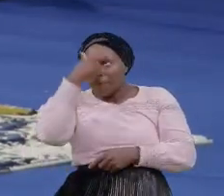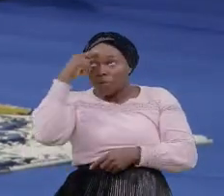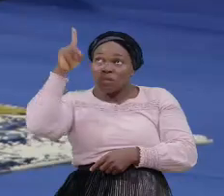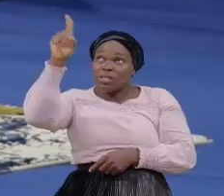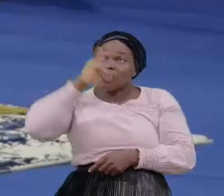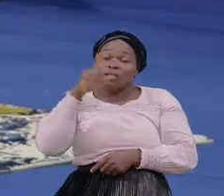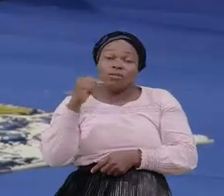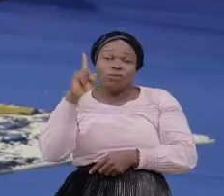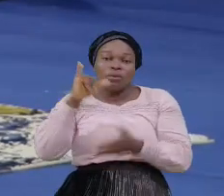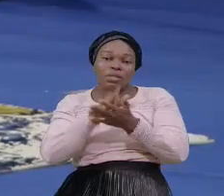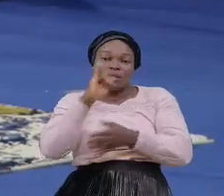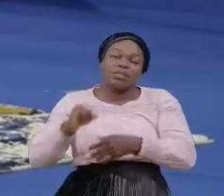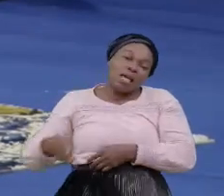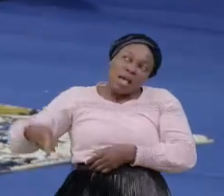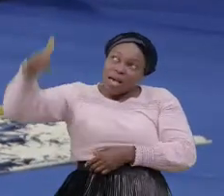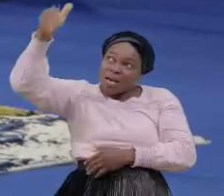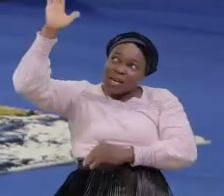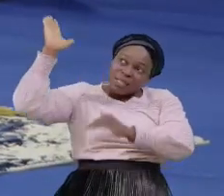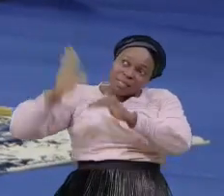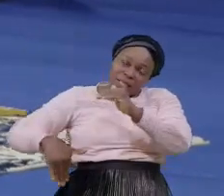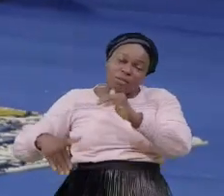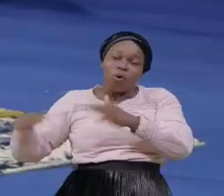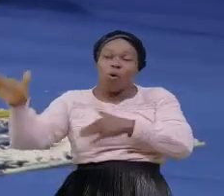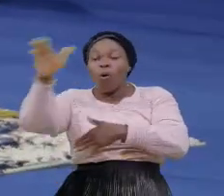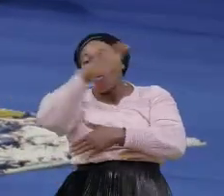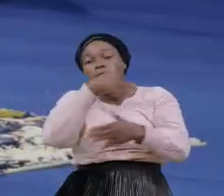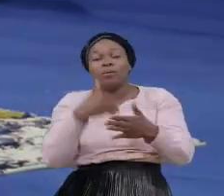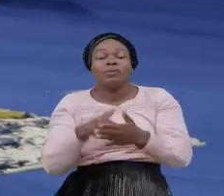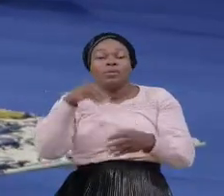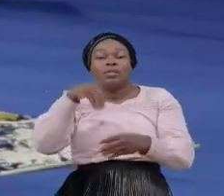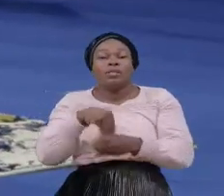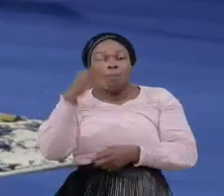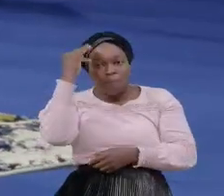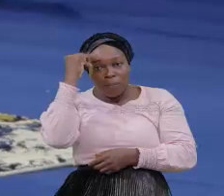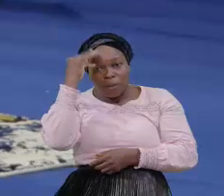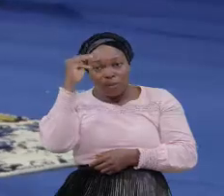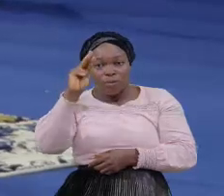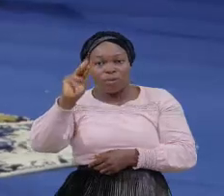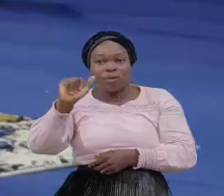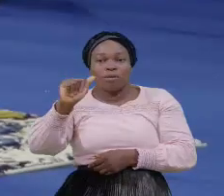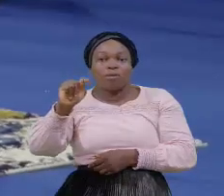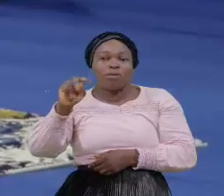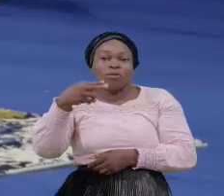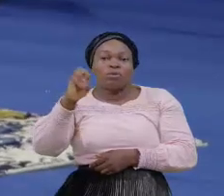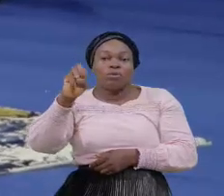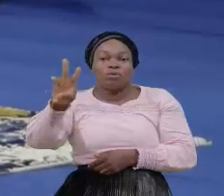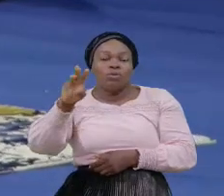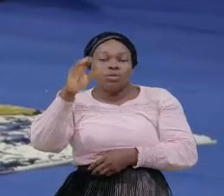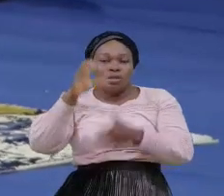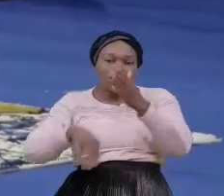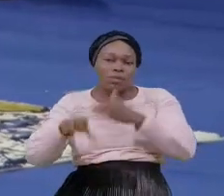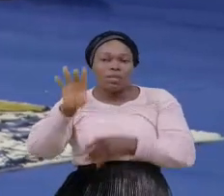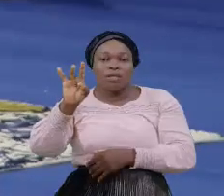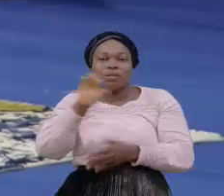than them all. We're looking at Matthew chapter 8. We're looking at verse 5. In Matthew chapter 8,